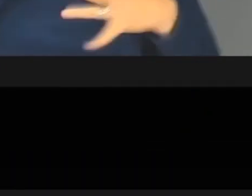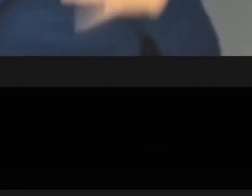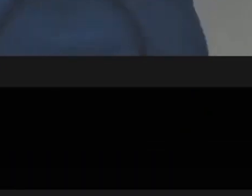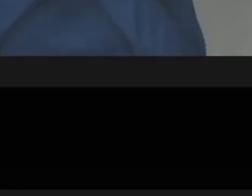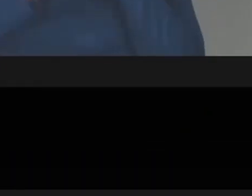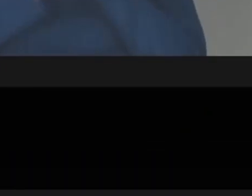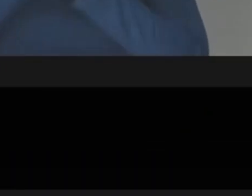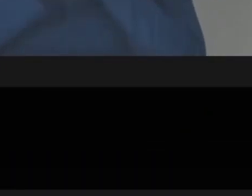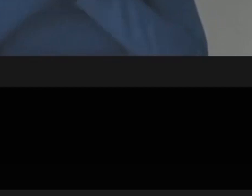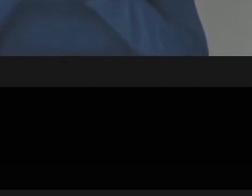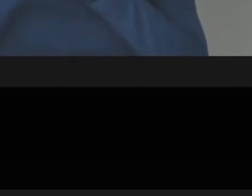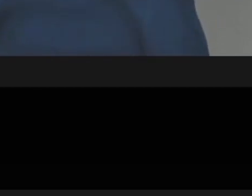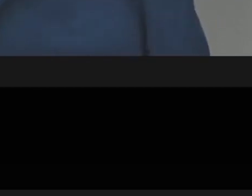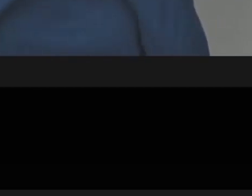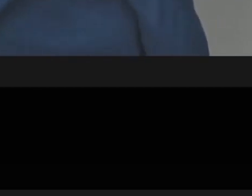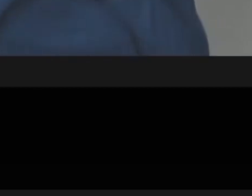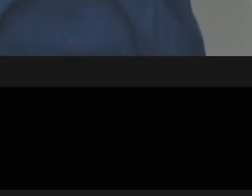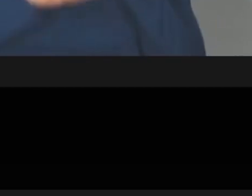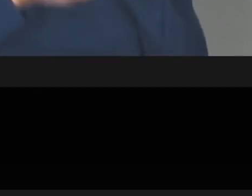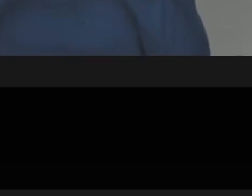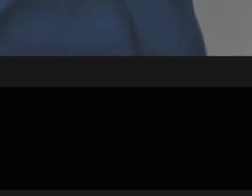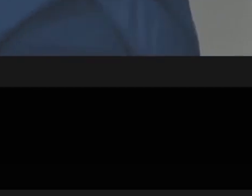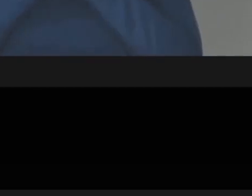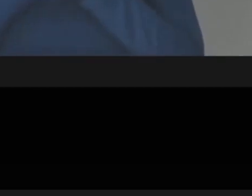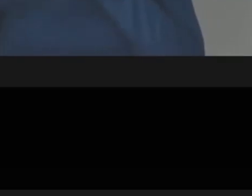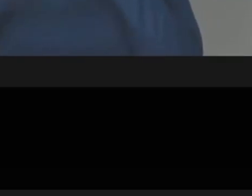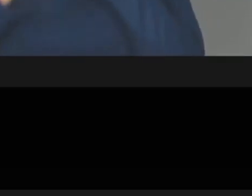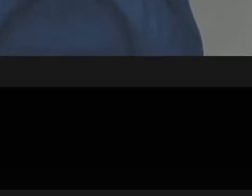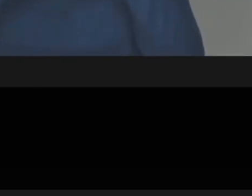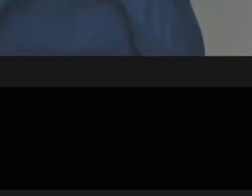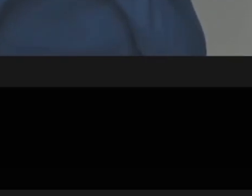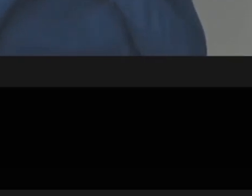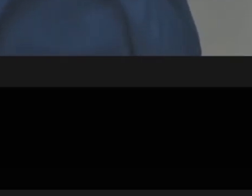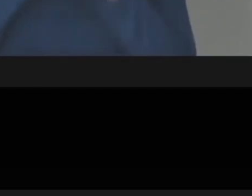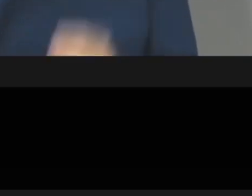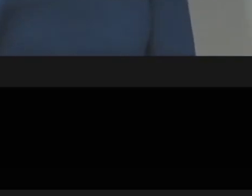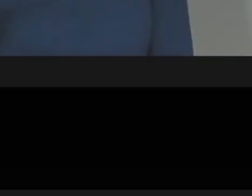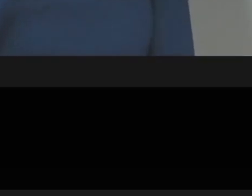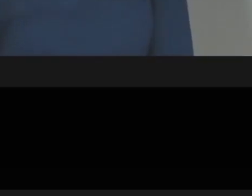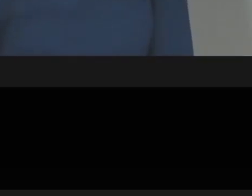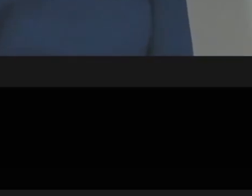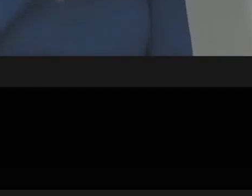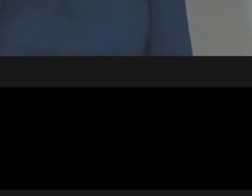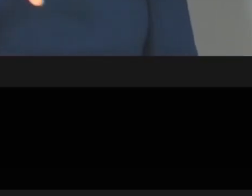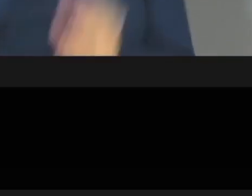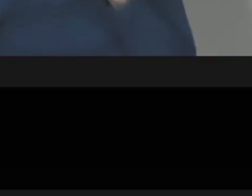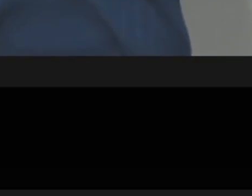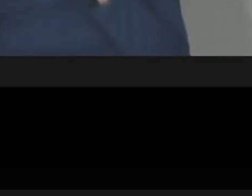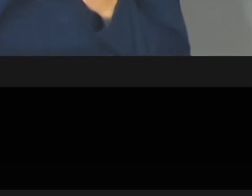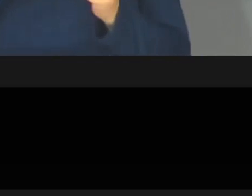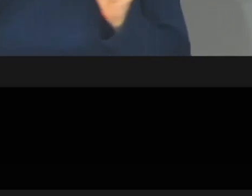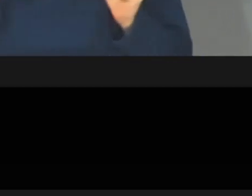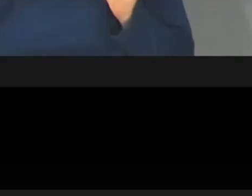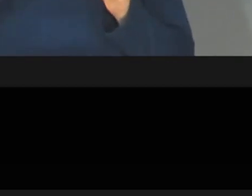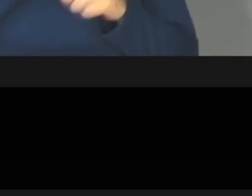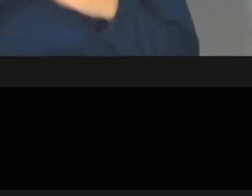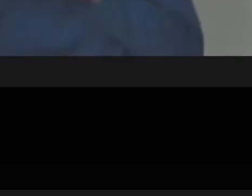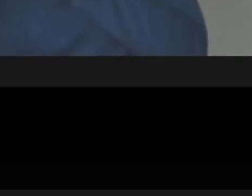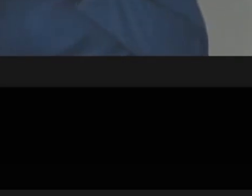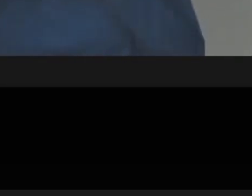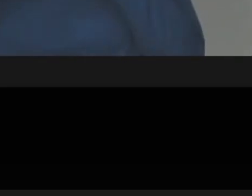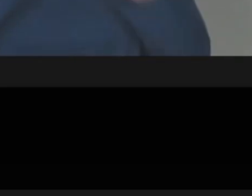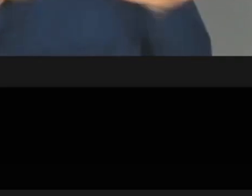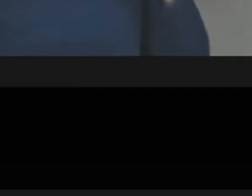development of the community can become a Registered Community Organization, or RCO. These organizations have a formal role in neighborhood planning and